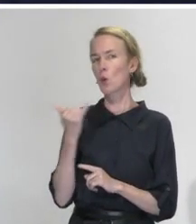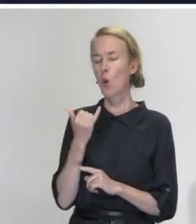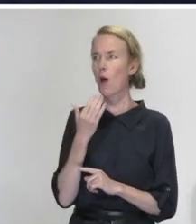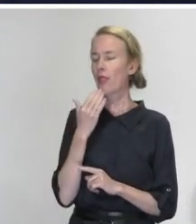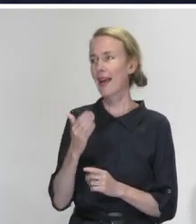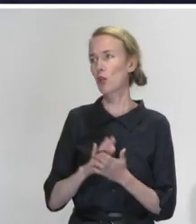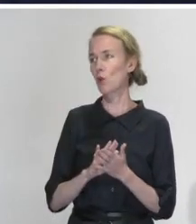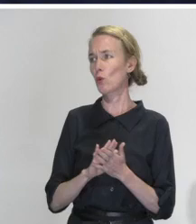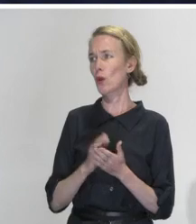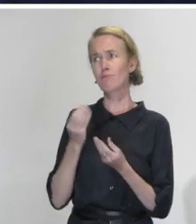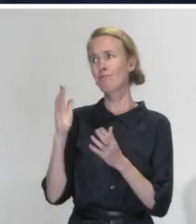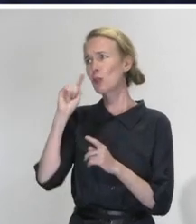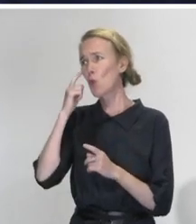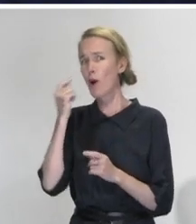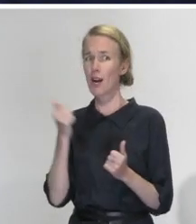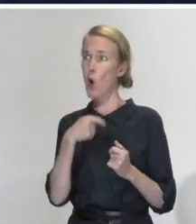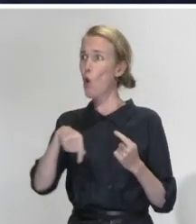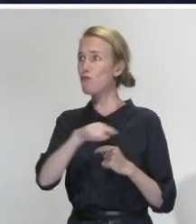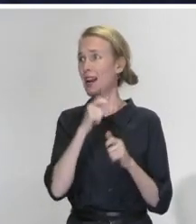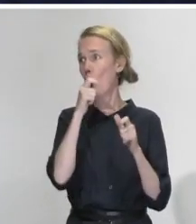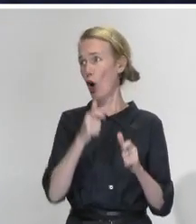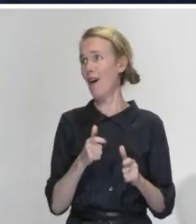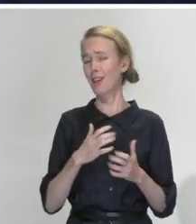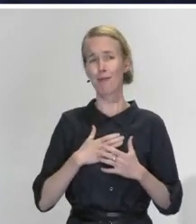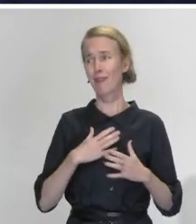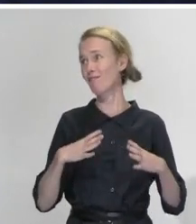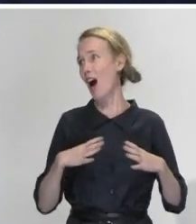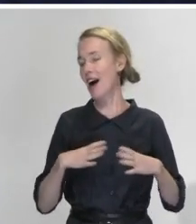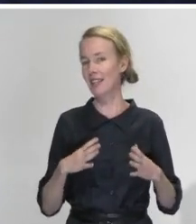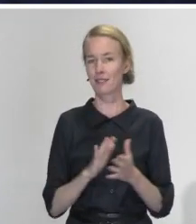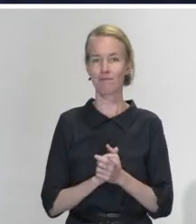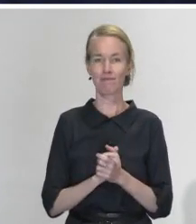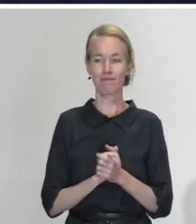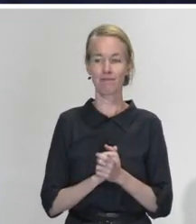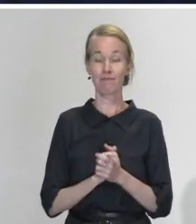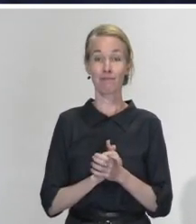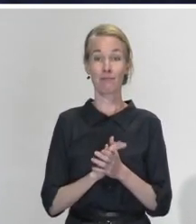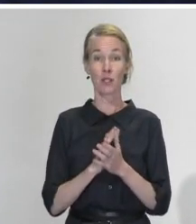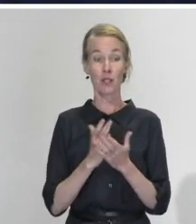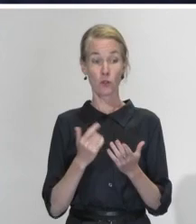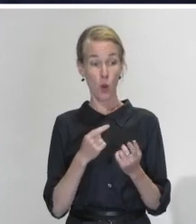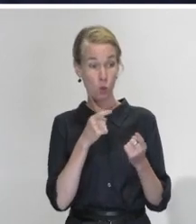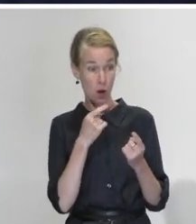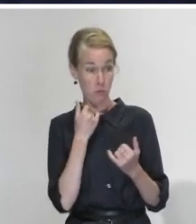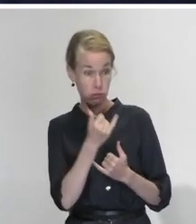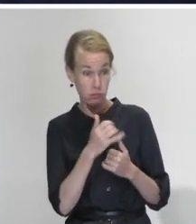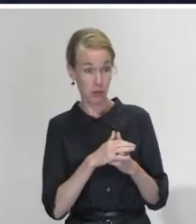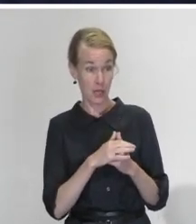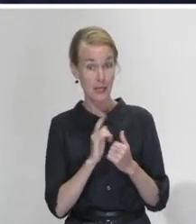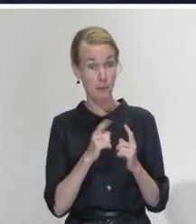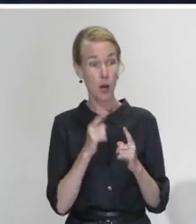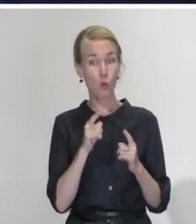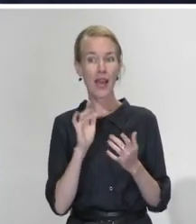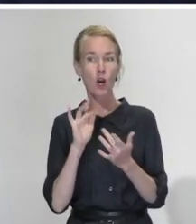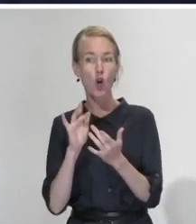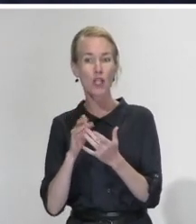already had all the support that they needed and were coping well. Referrals for service are being made, and in some cases where people